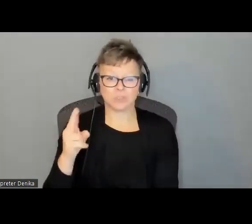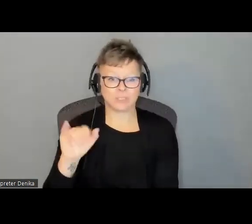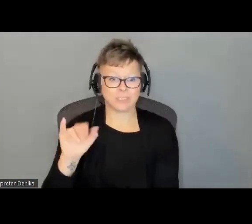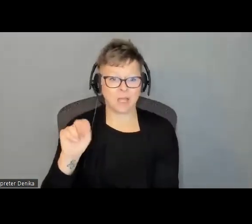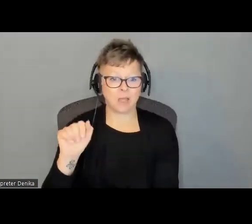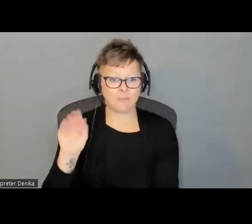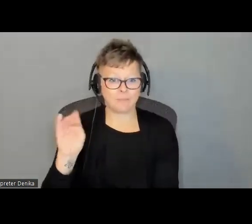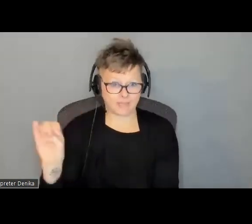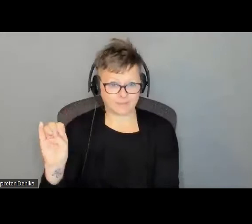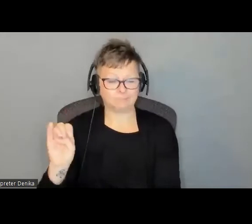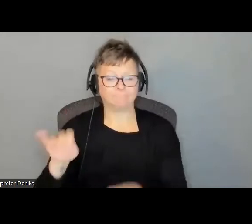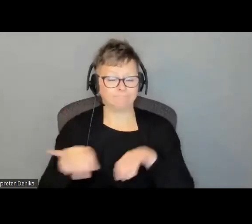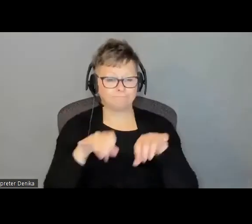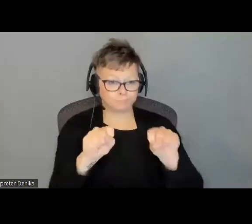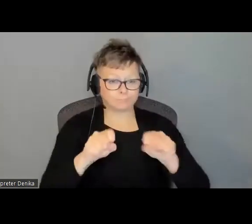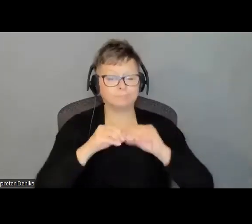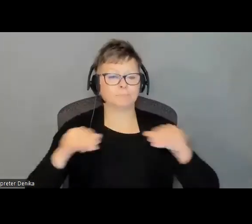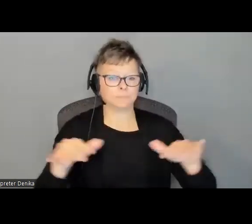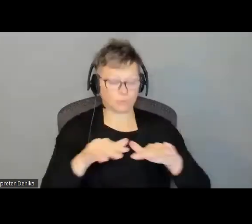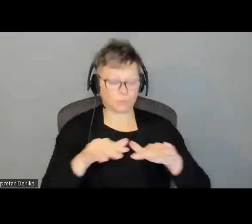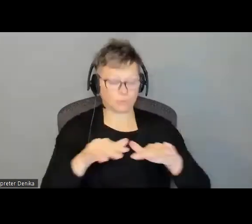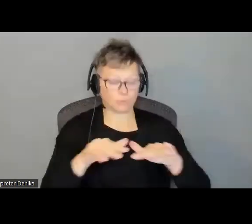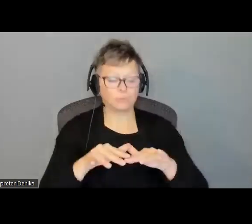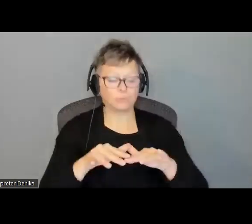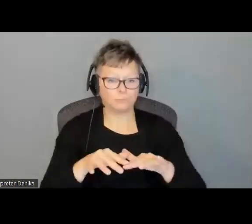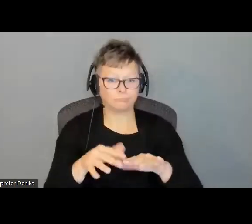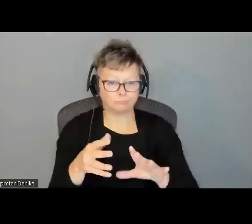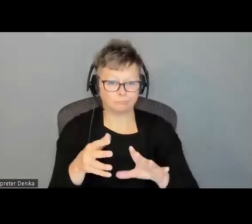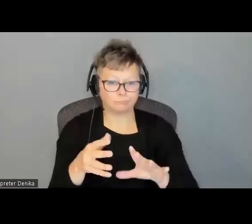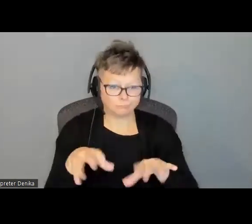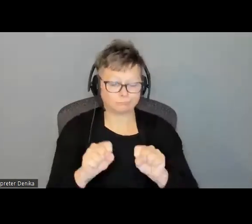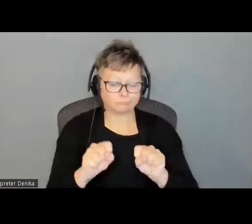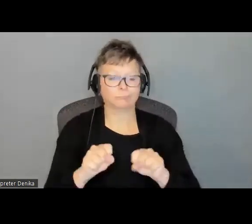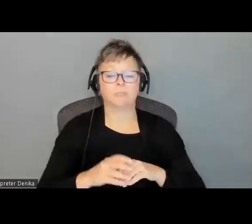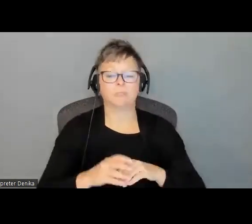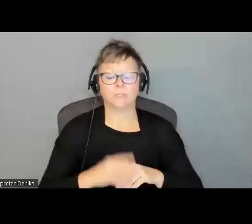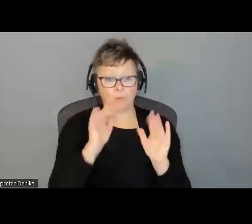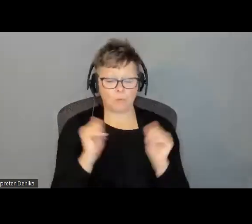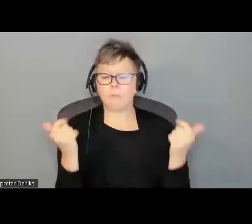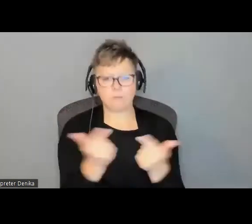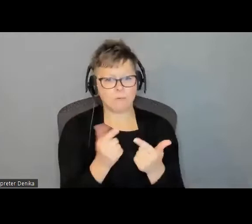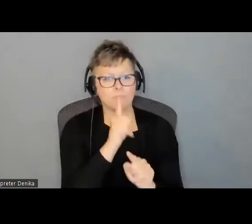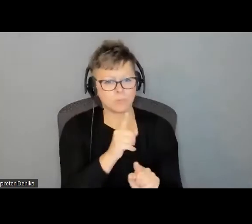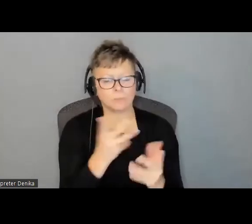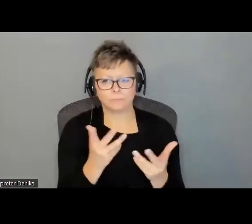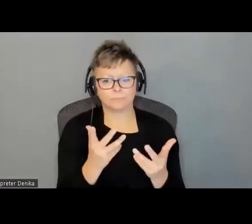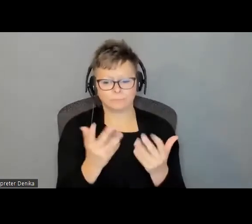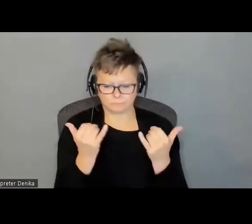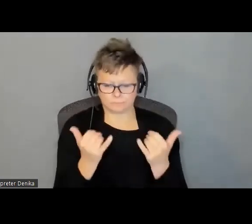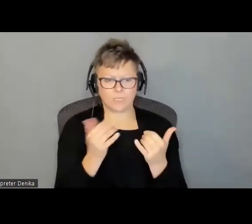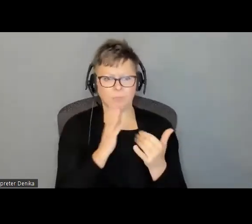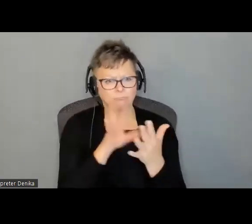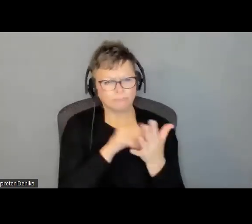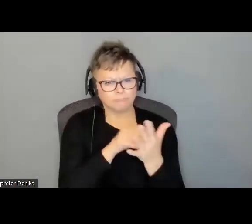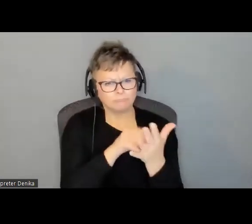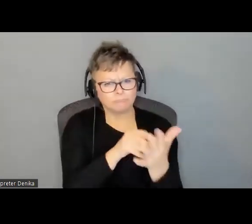and unsurrendered territory. I hope we all have taken time or will take time to learn more about why we